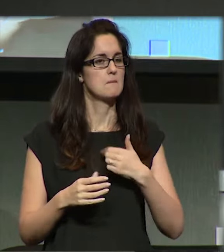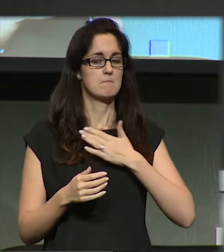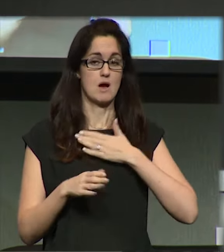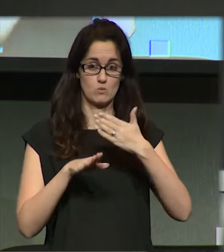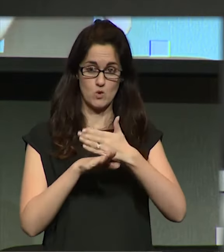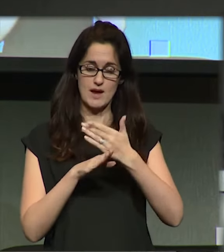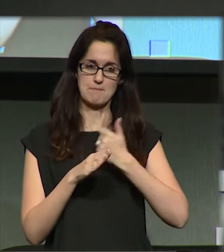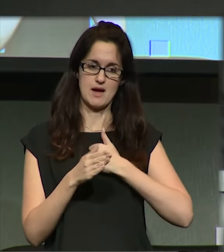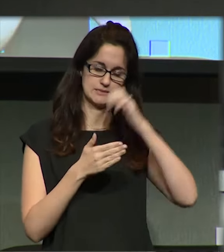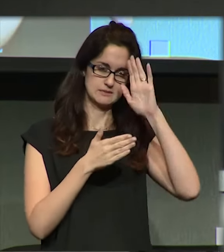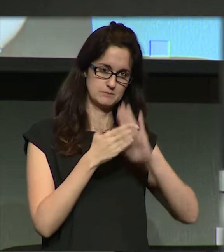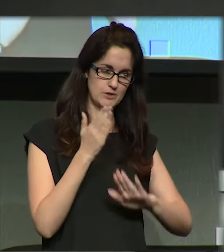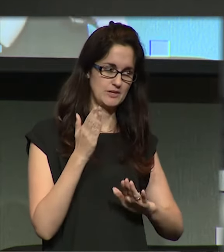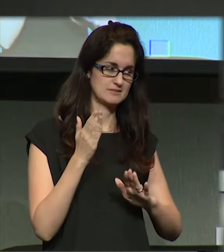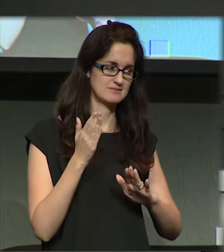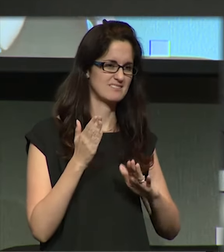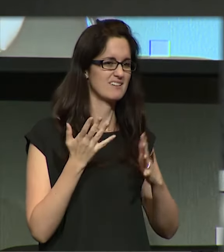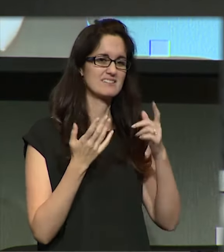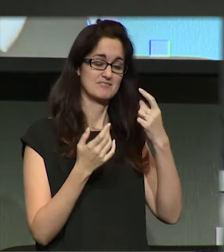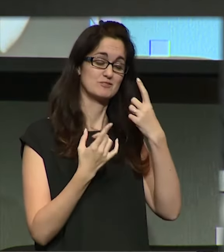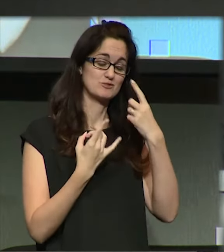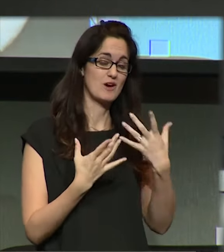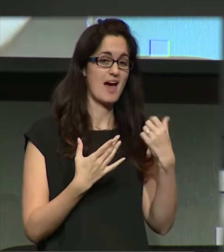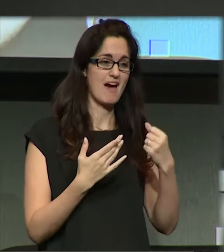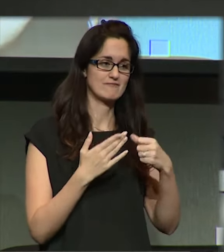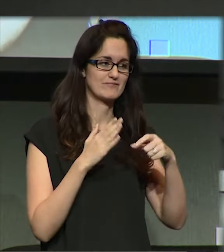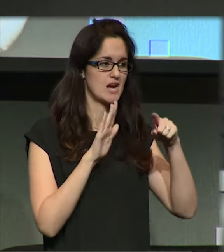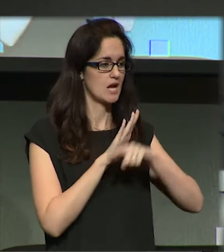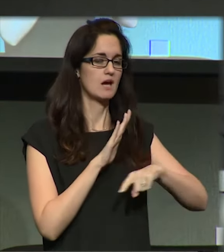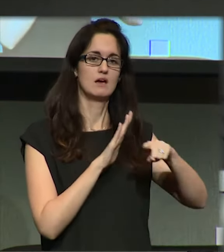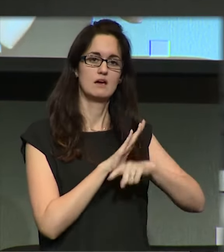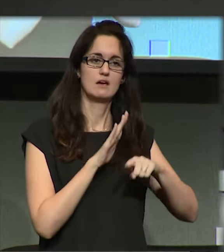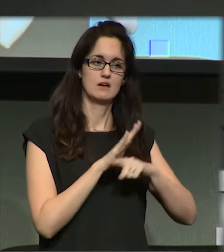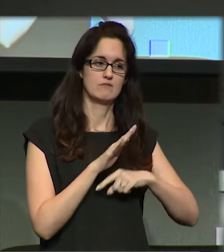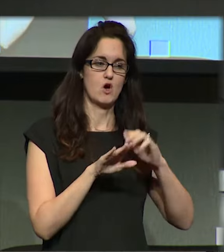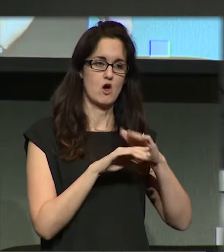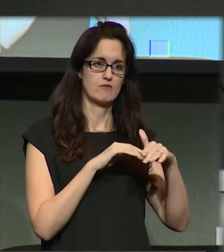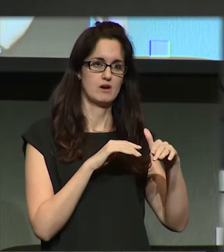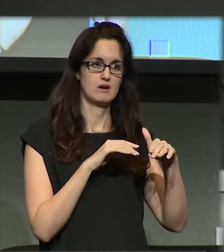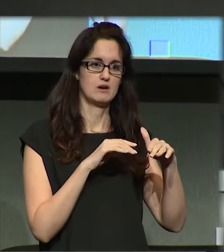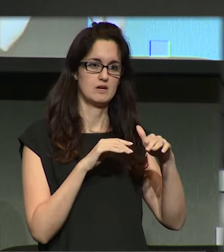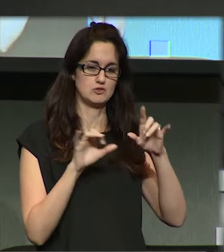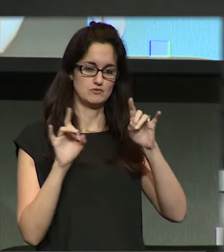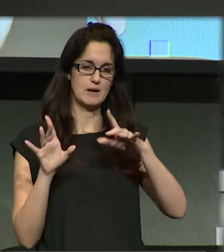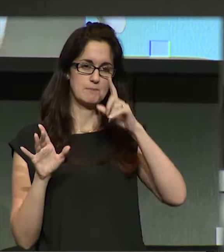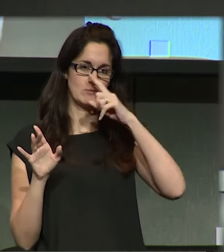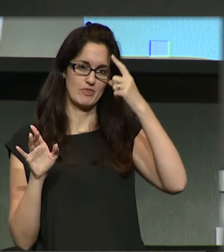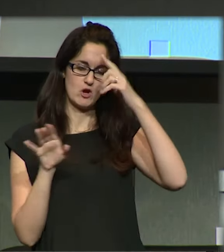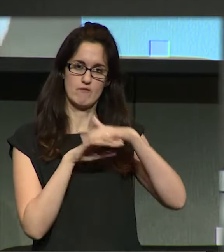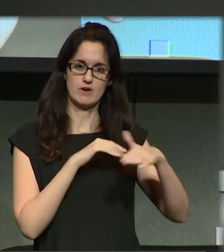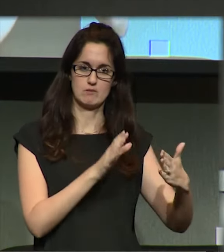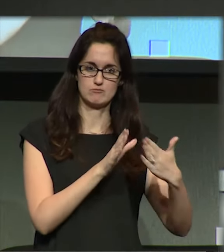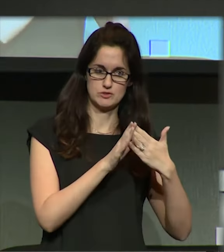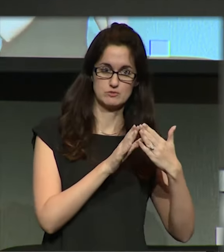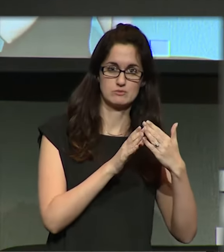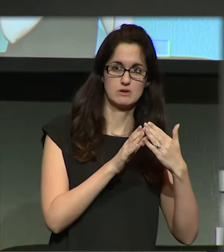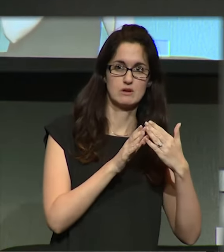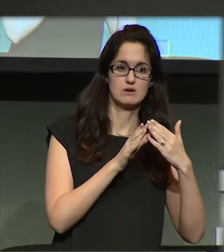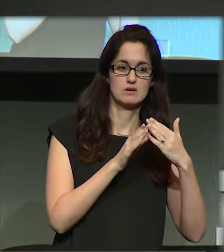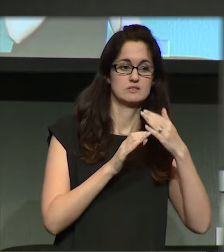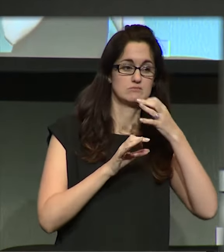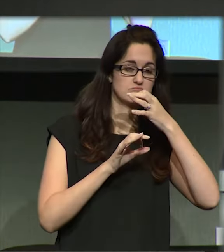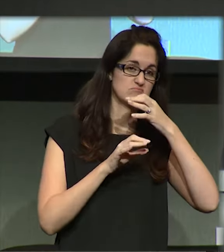that there is the presence of this very negative kind of stereotype that exists in Australia of Aboriginal people and of Aboriginal students. And